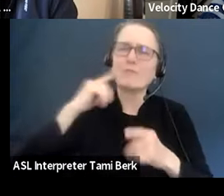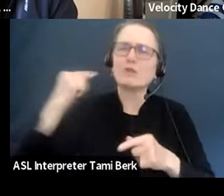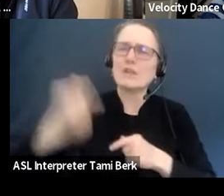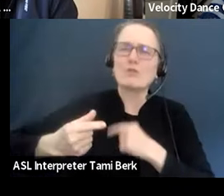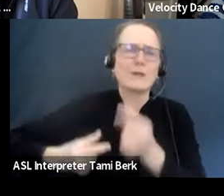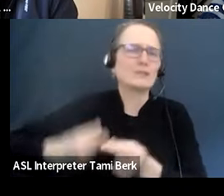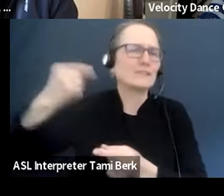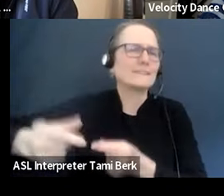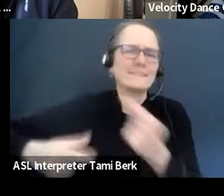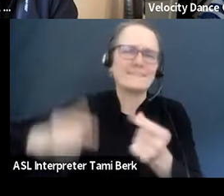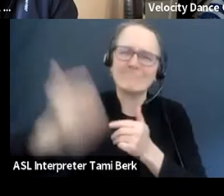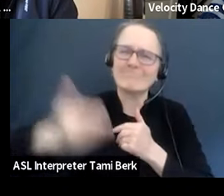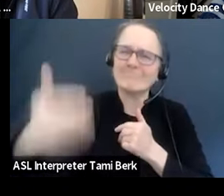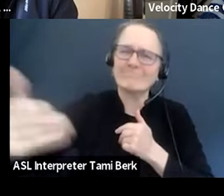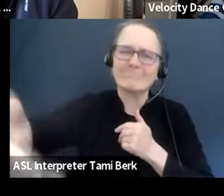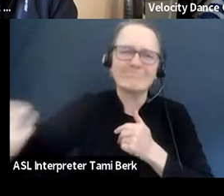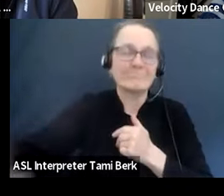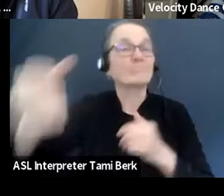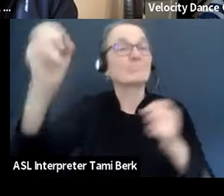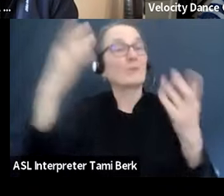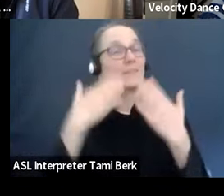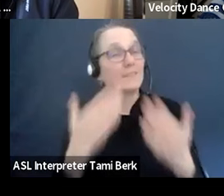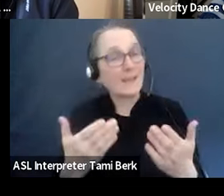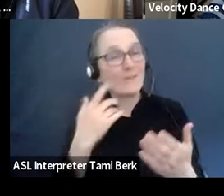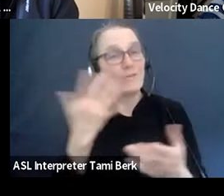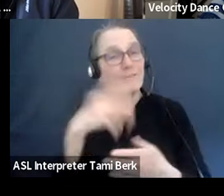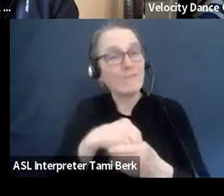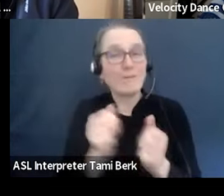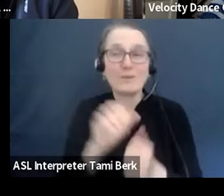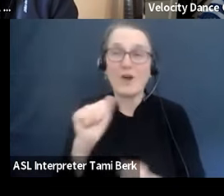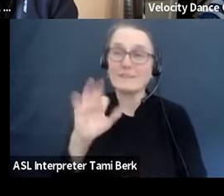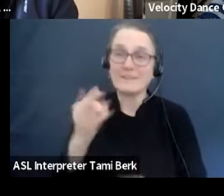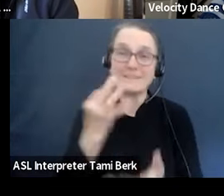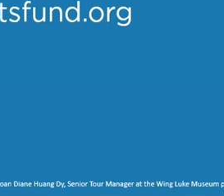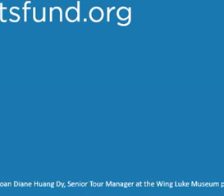you for being a part of the Arts Fund family. And with that, I'm going to turn it back over to Steffi. Thank you all.